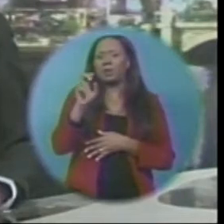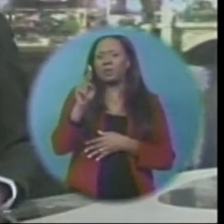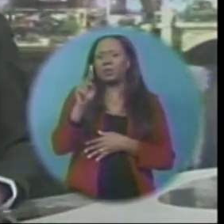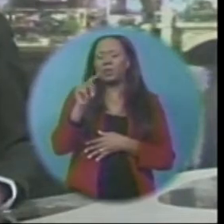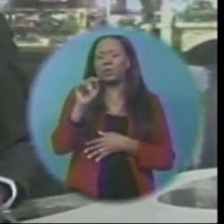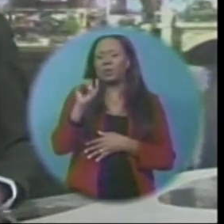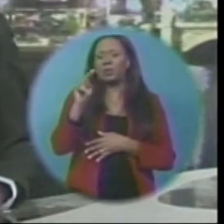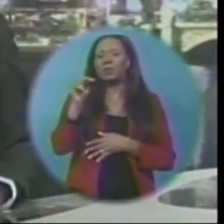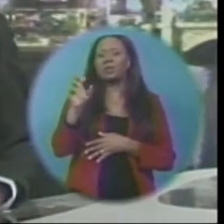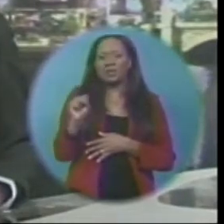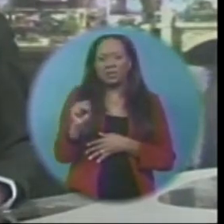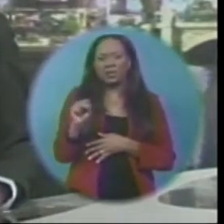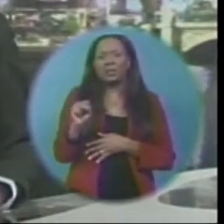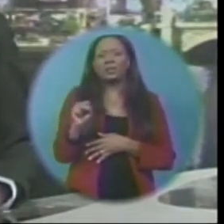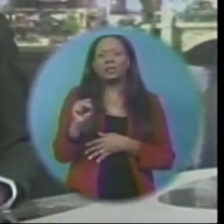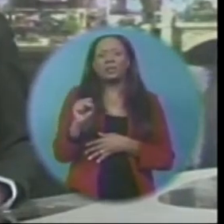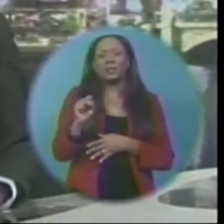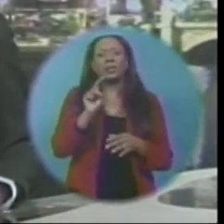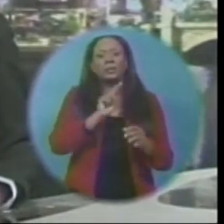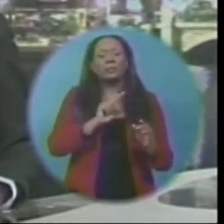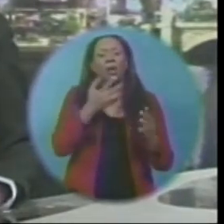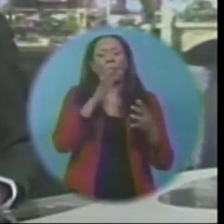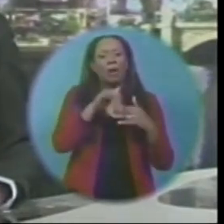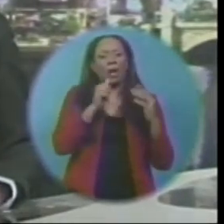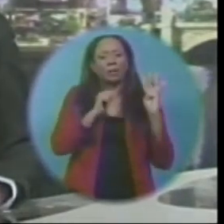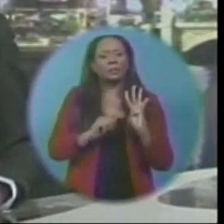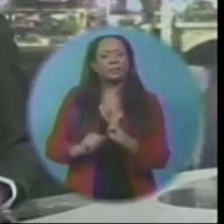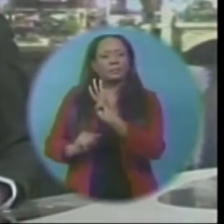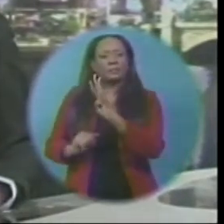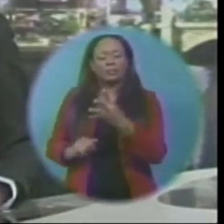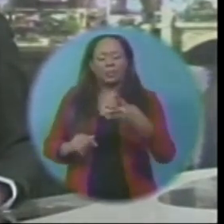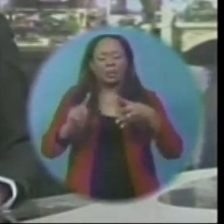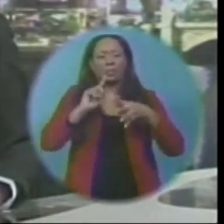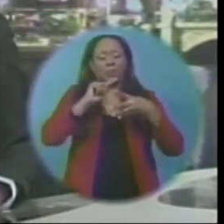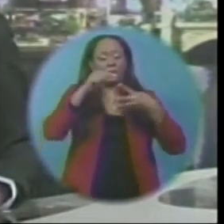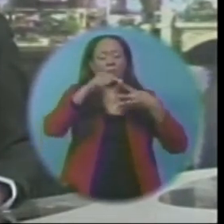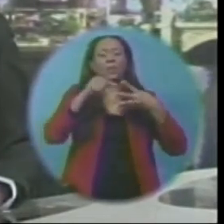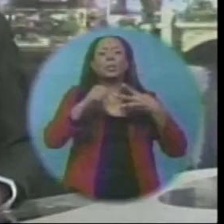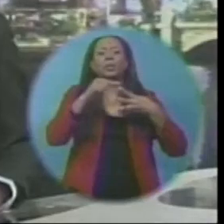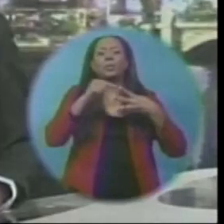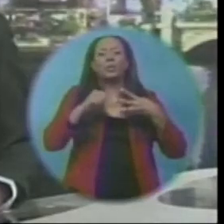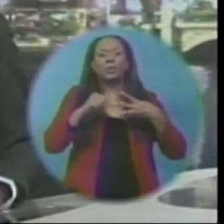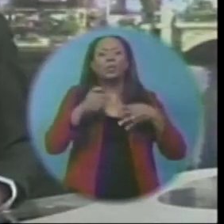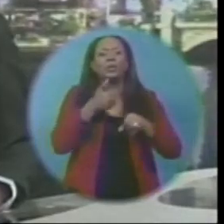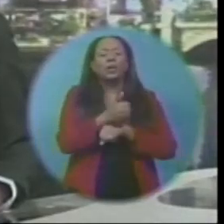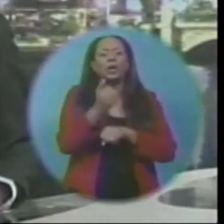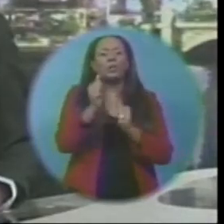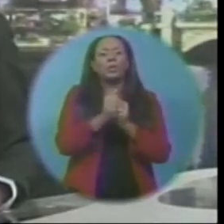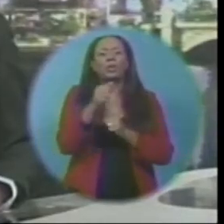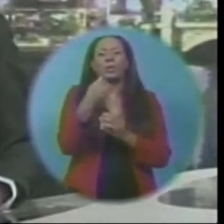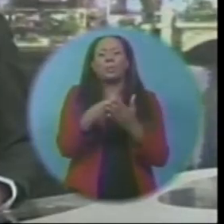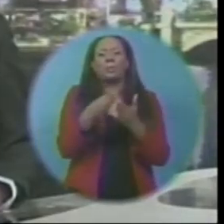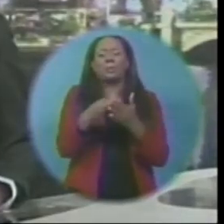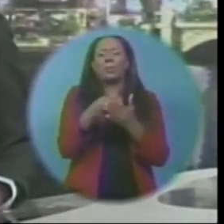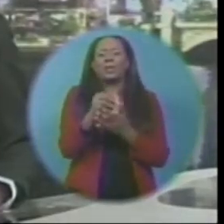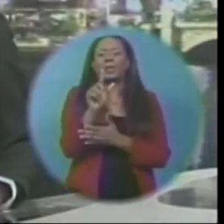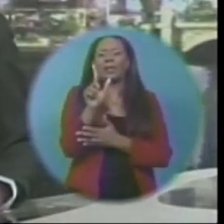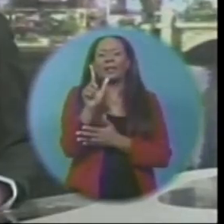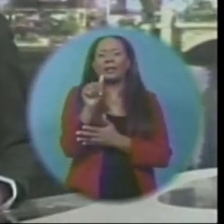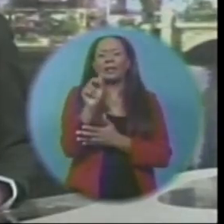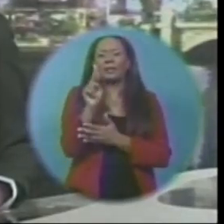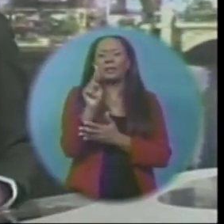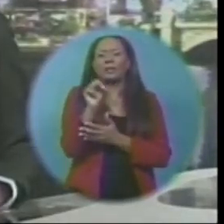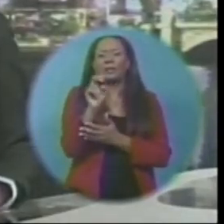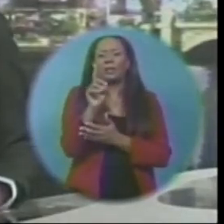and the 35-year-old man will face a charge of money laundering. The woman was also charged with knowingly receiving